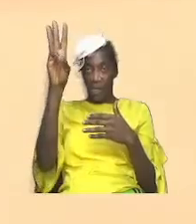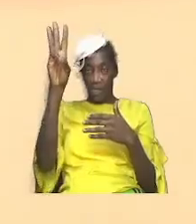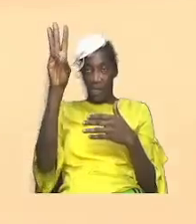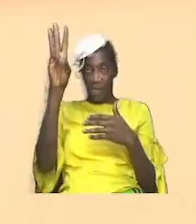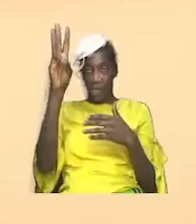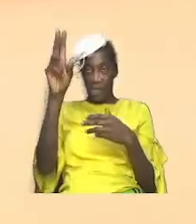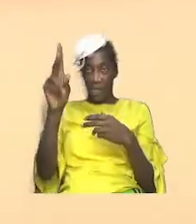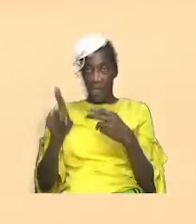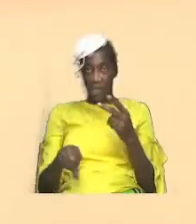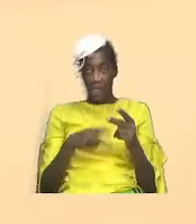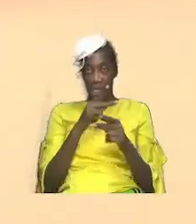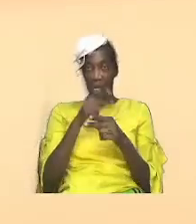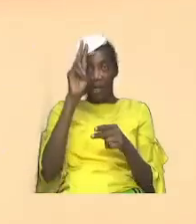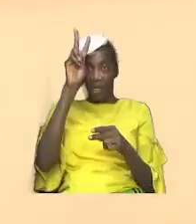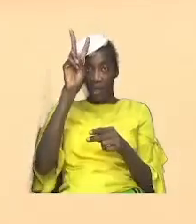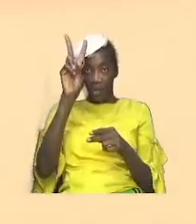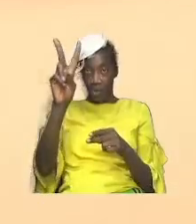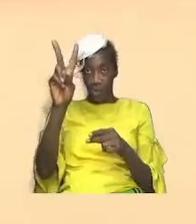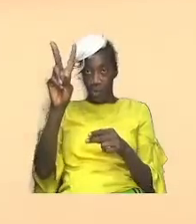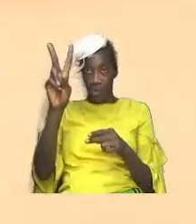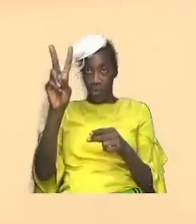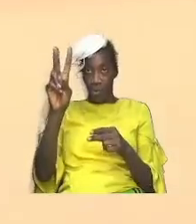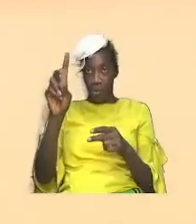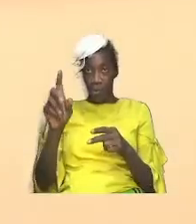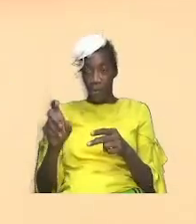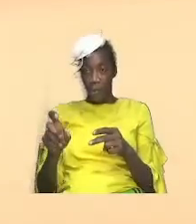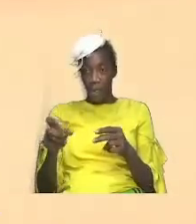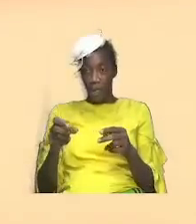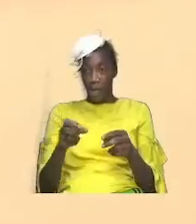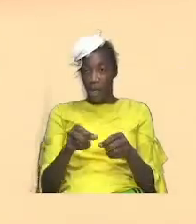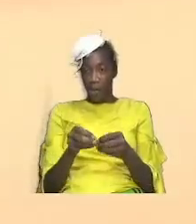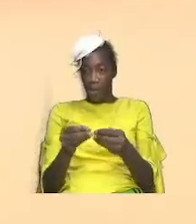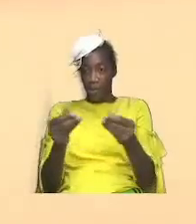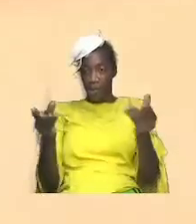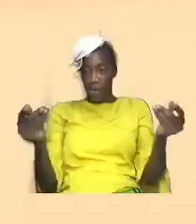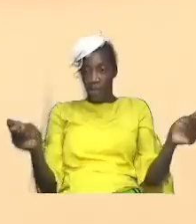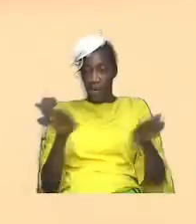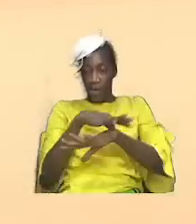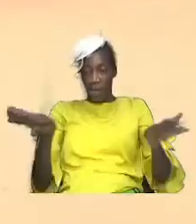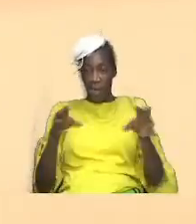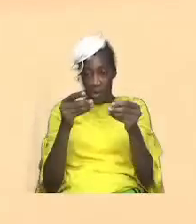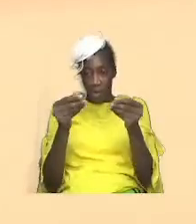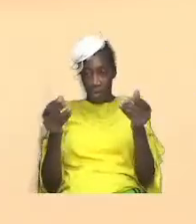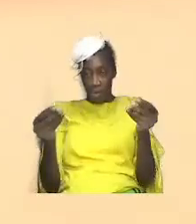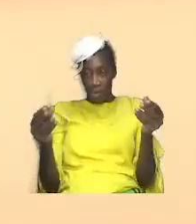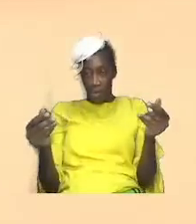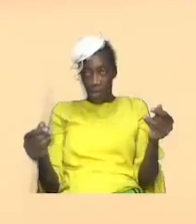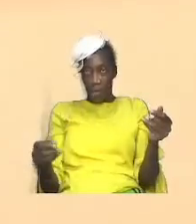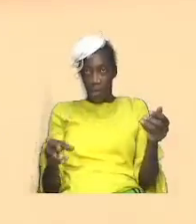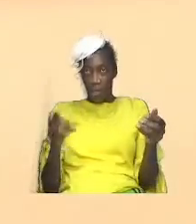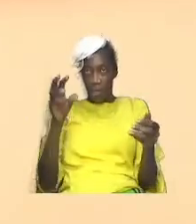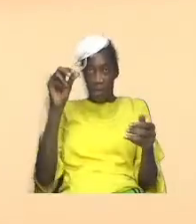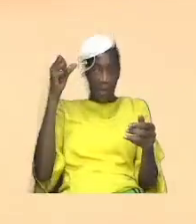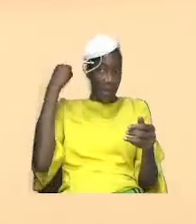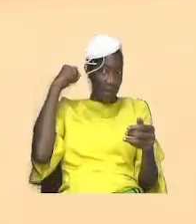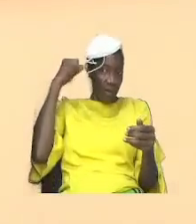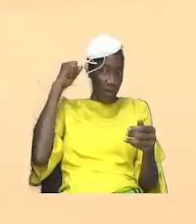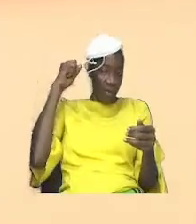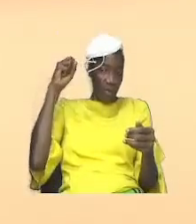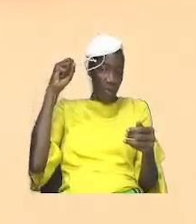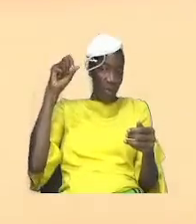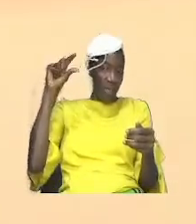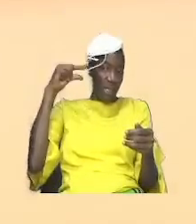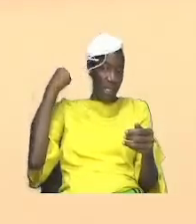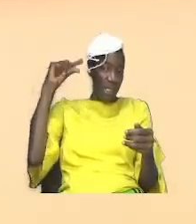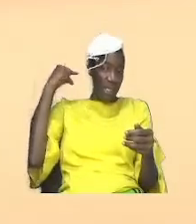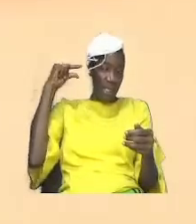2 categories. Perishable and non-perishable. But 6 types of material. Gold,